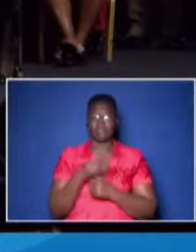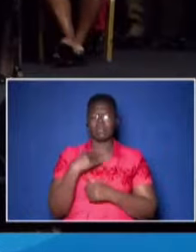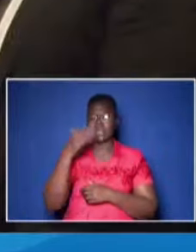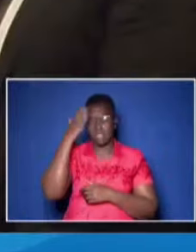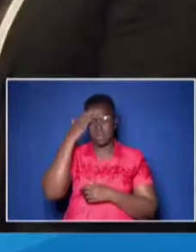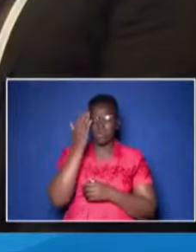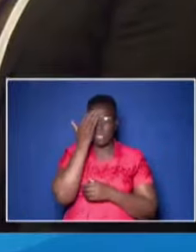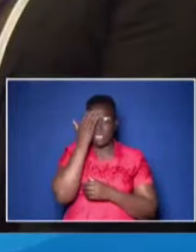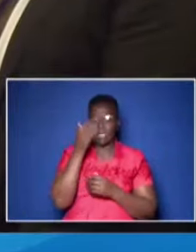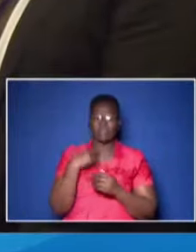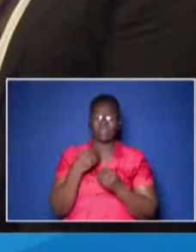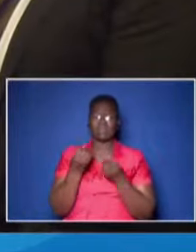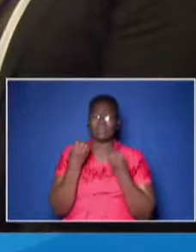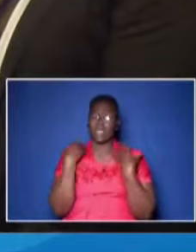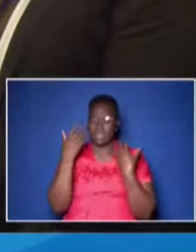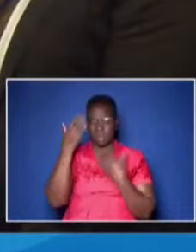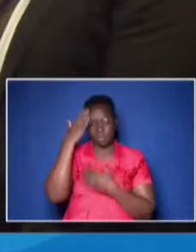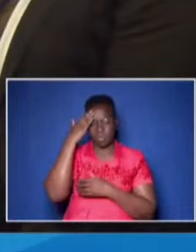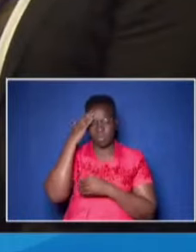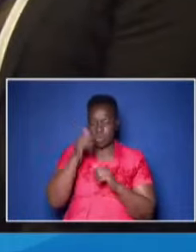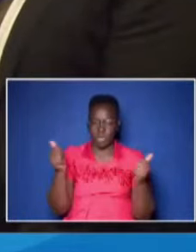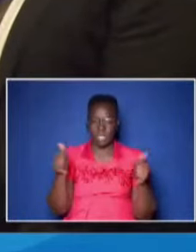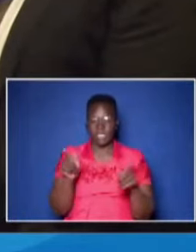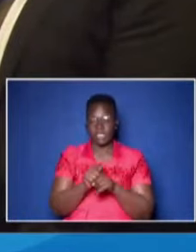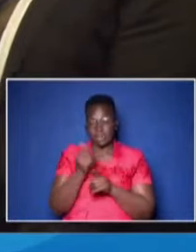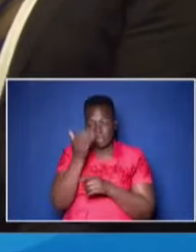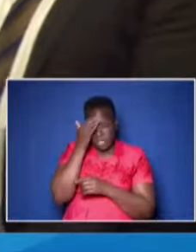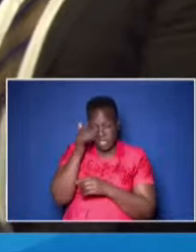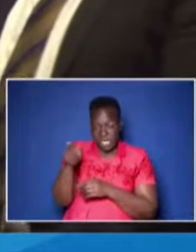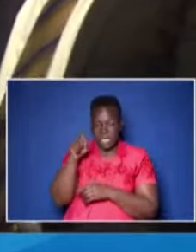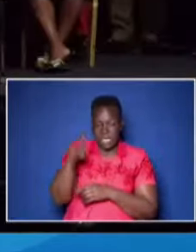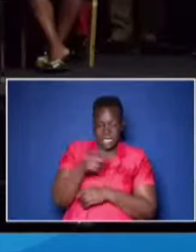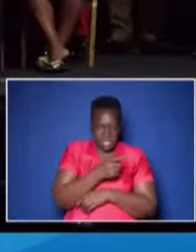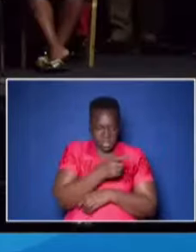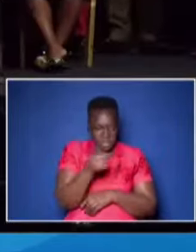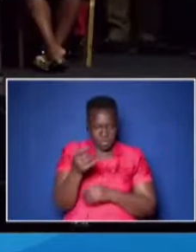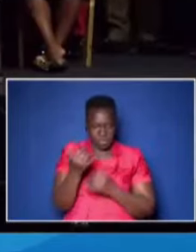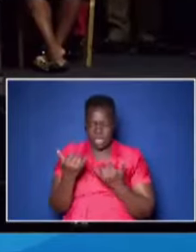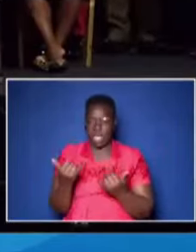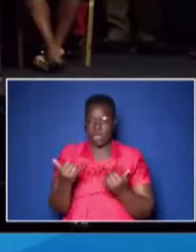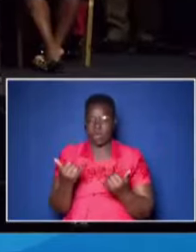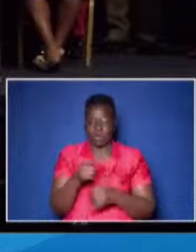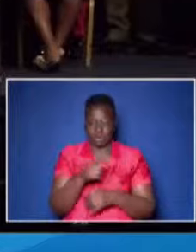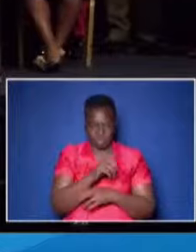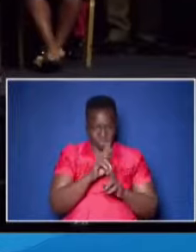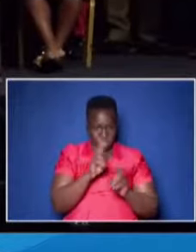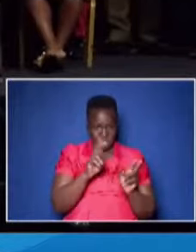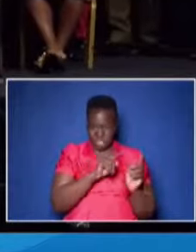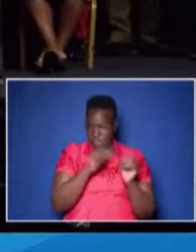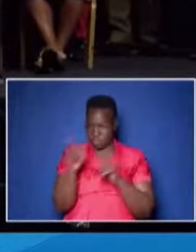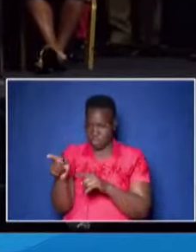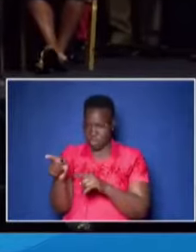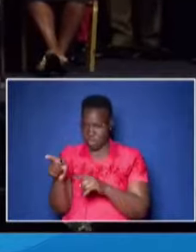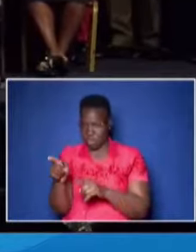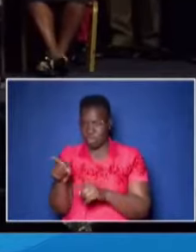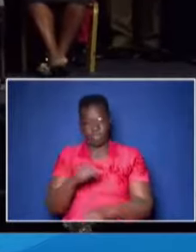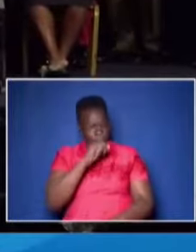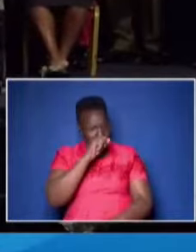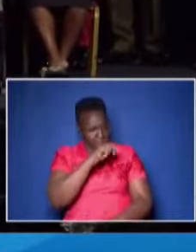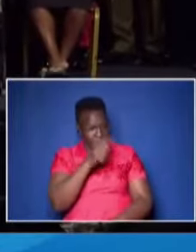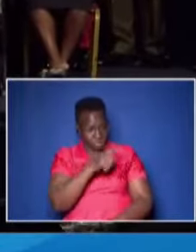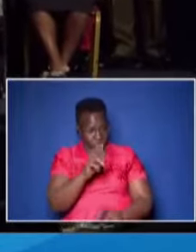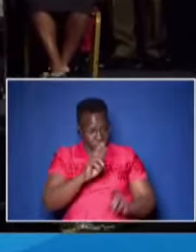well Israel needs you now will you go yes sir will